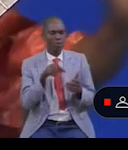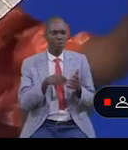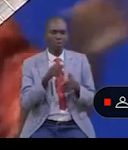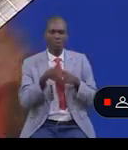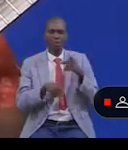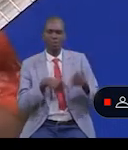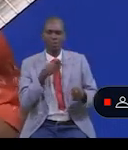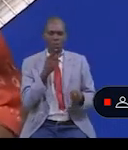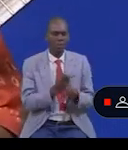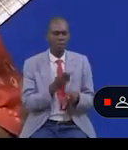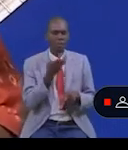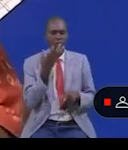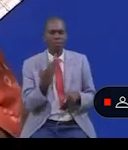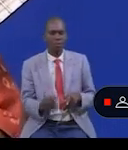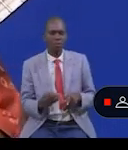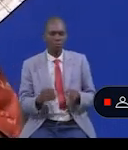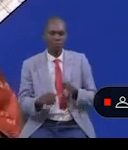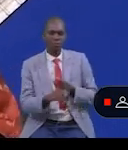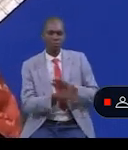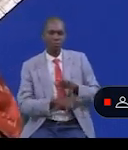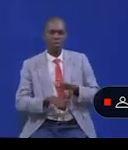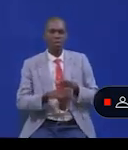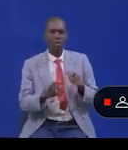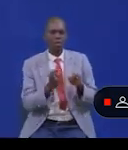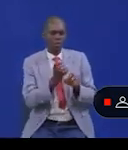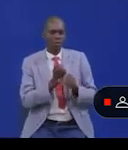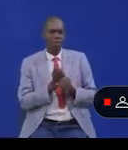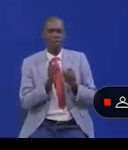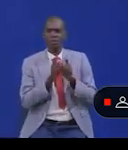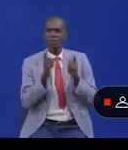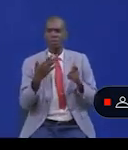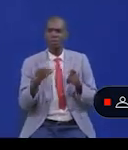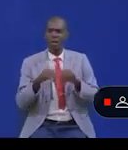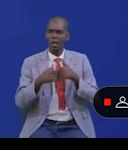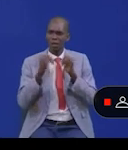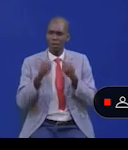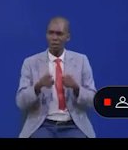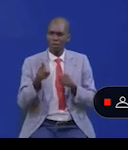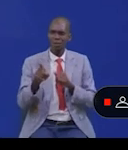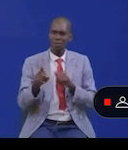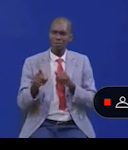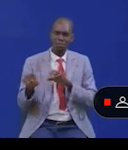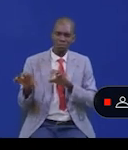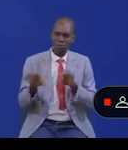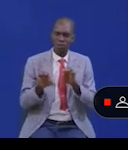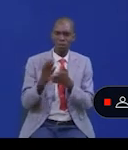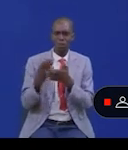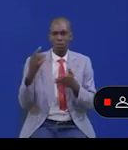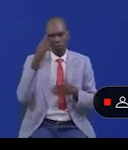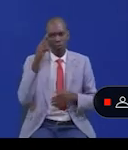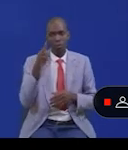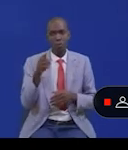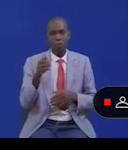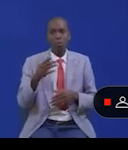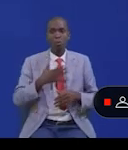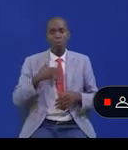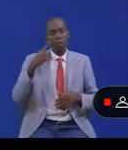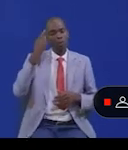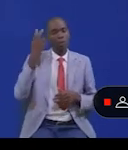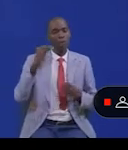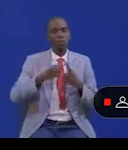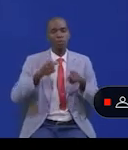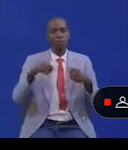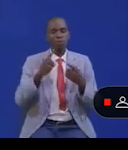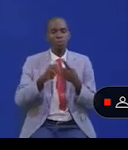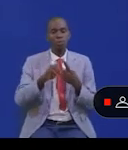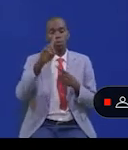with a background like this, achieve things. How can he even communicate things like this? My dream was to go to one country. I went and I